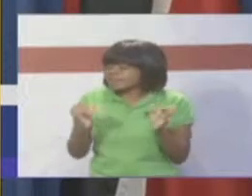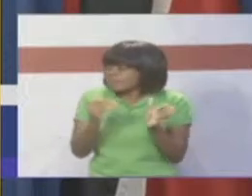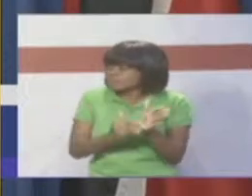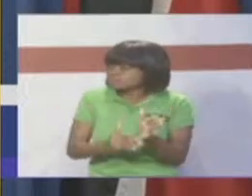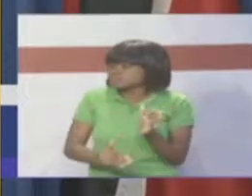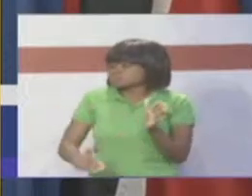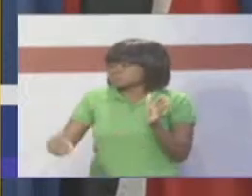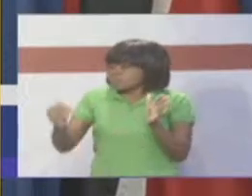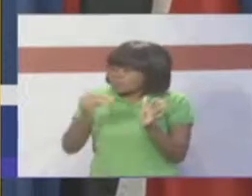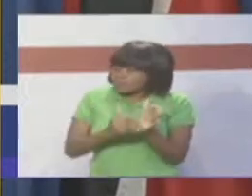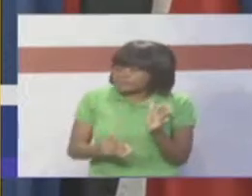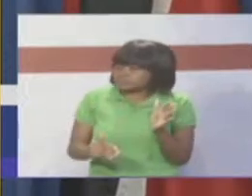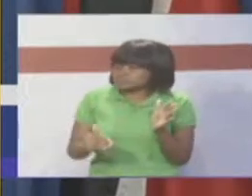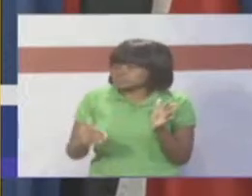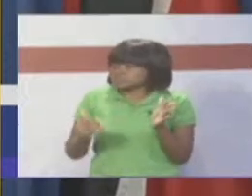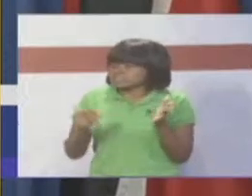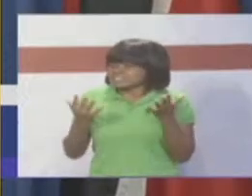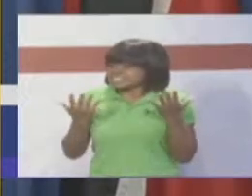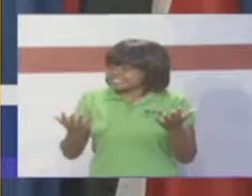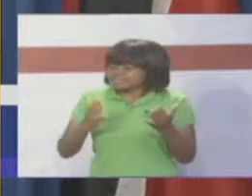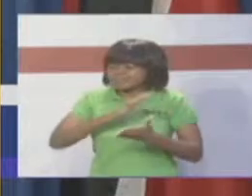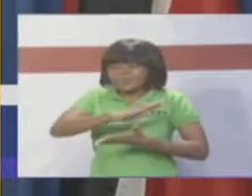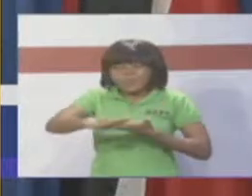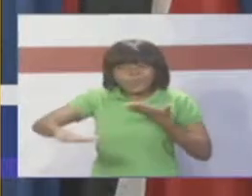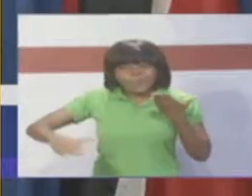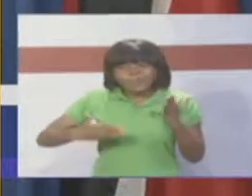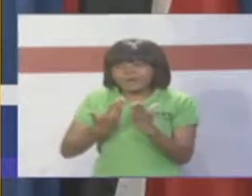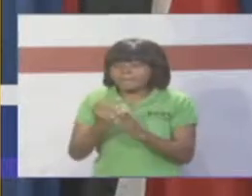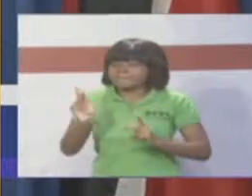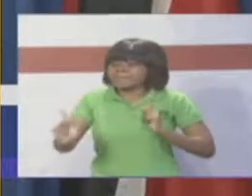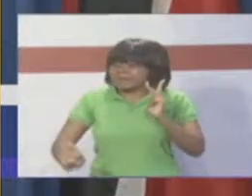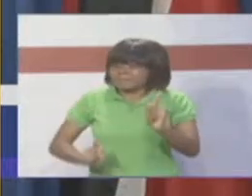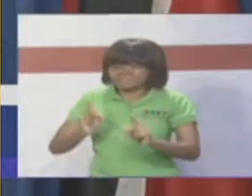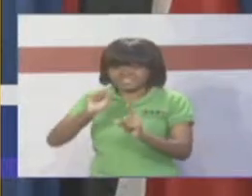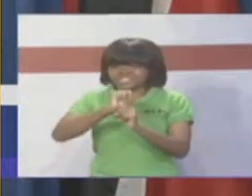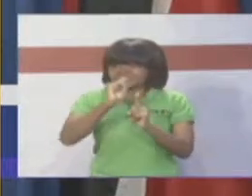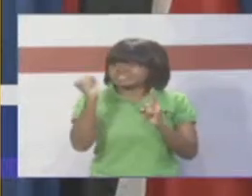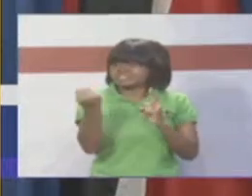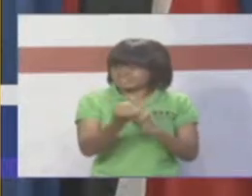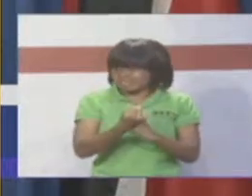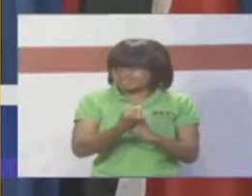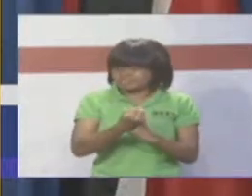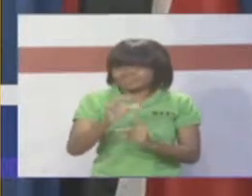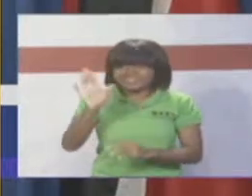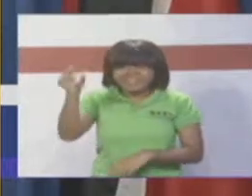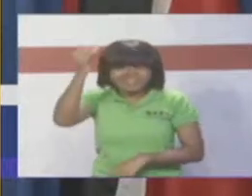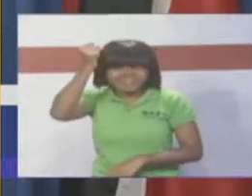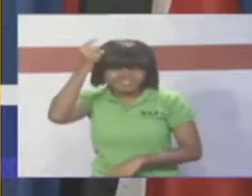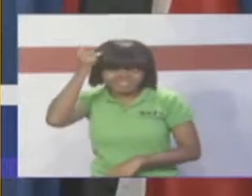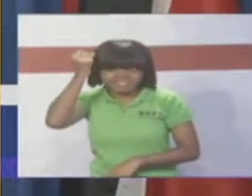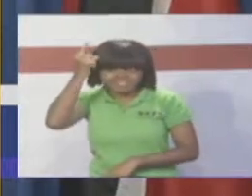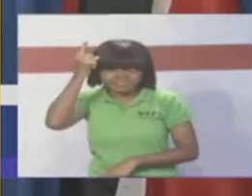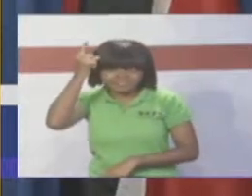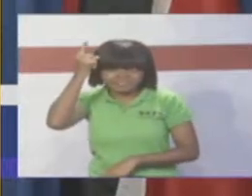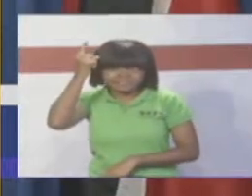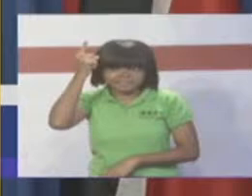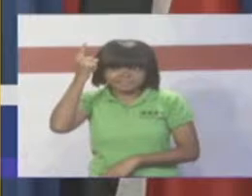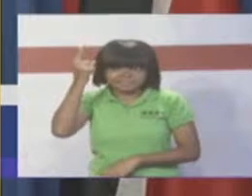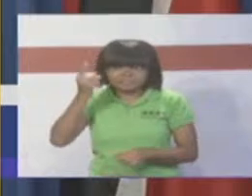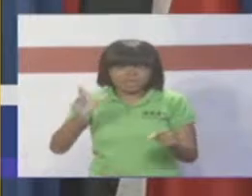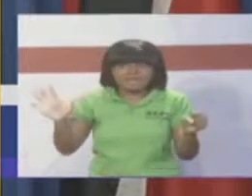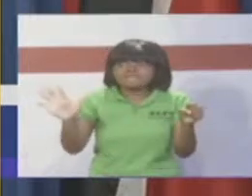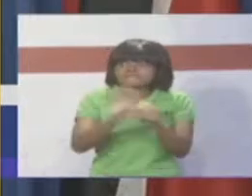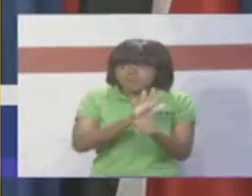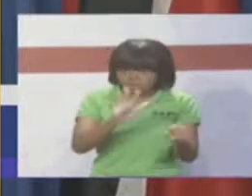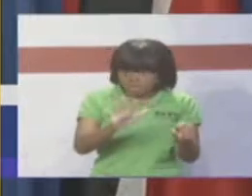permeates the entire society. There's no place in the country which can say it's COVID-free. We started off at the very early